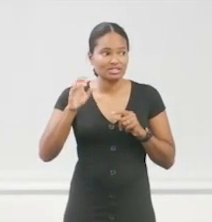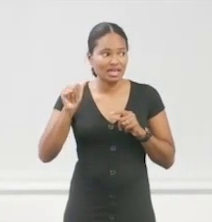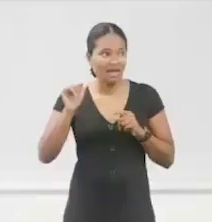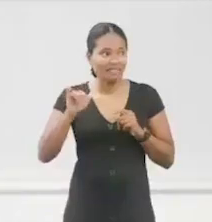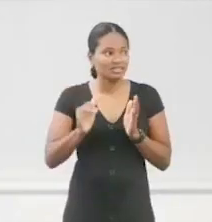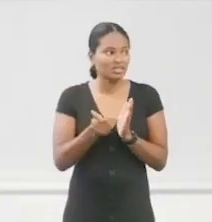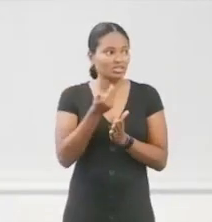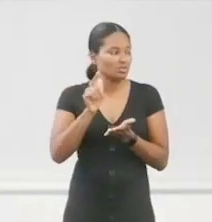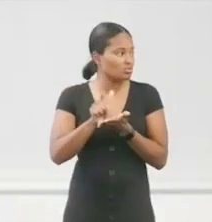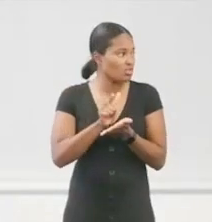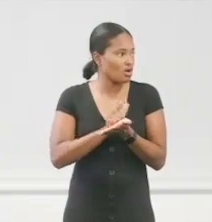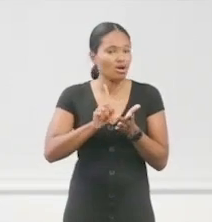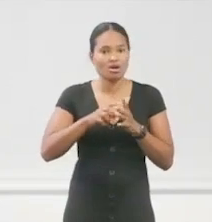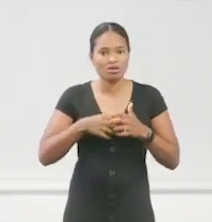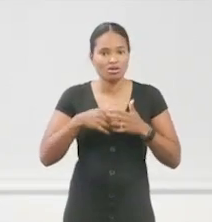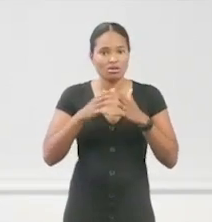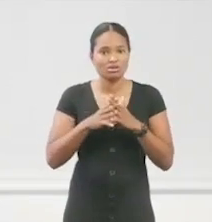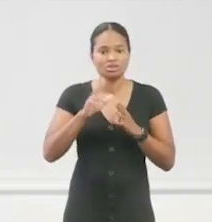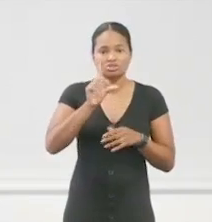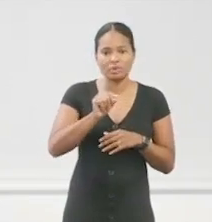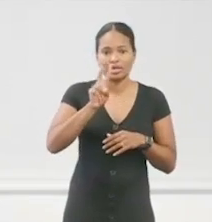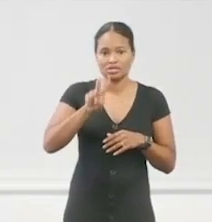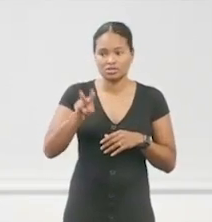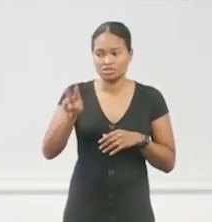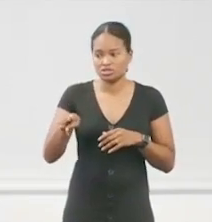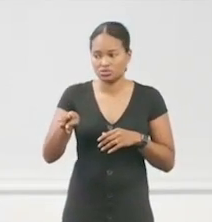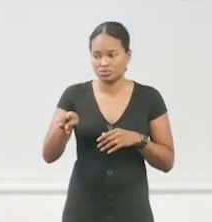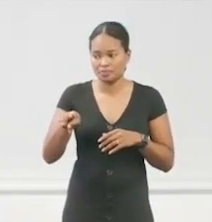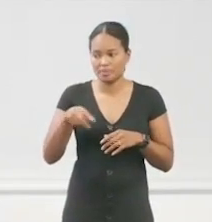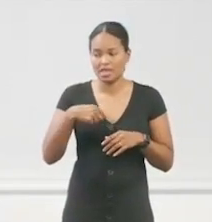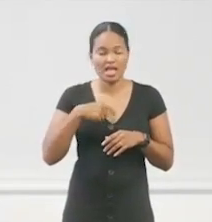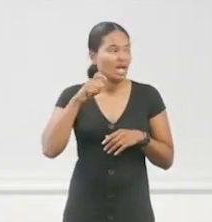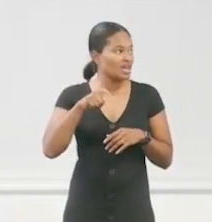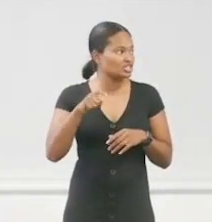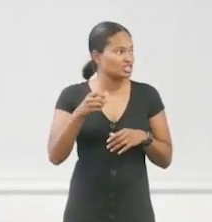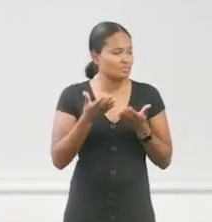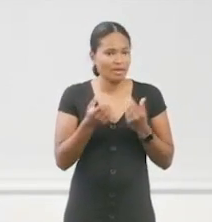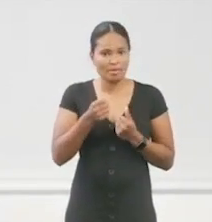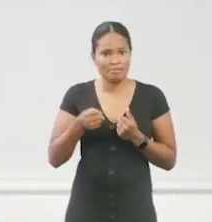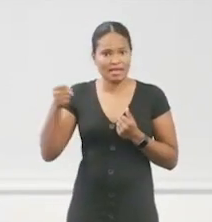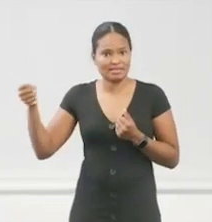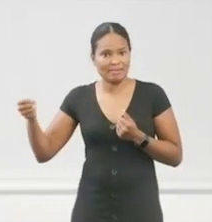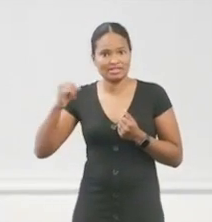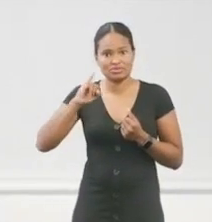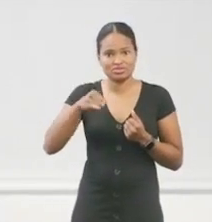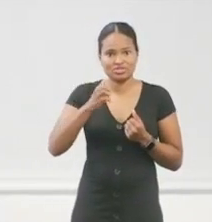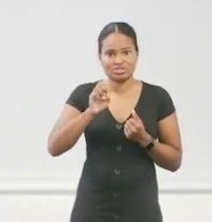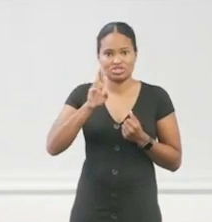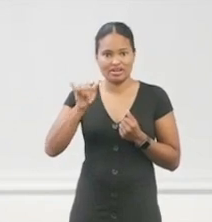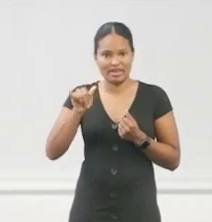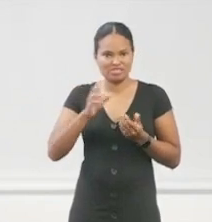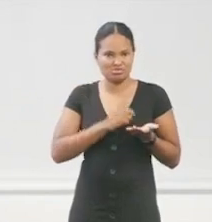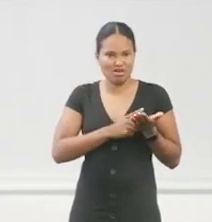It was enacted in 2022. And I should probably pass the mic to Jerry to talk about CERCEA.